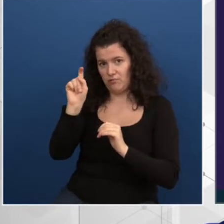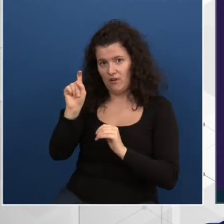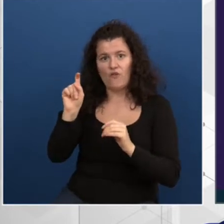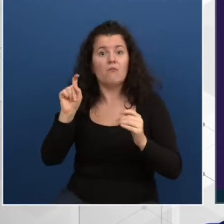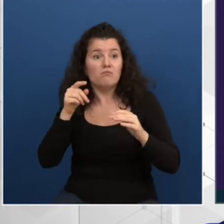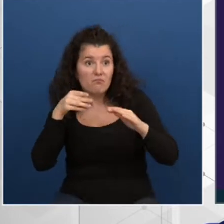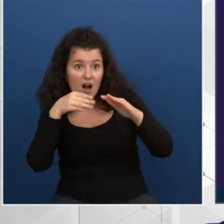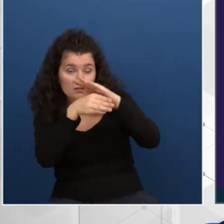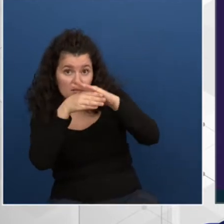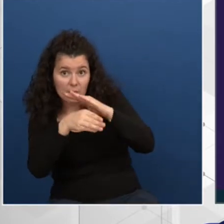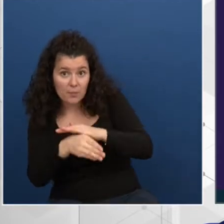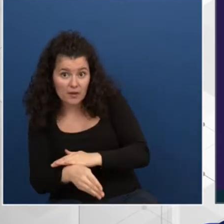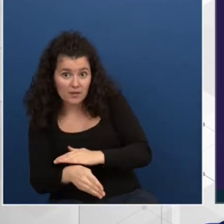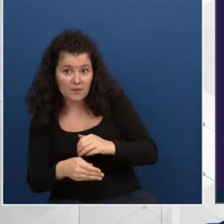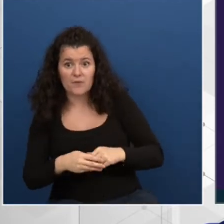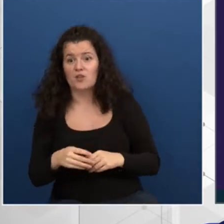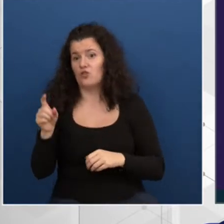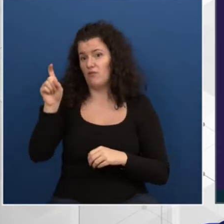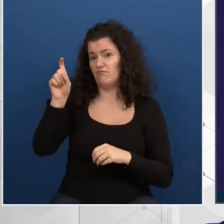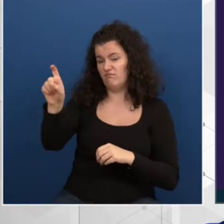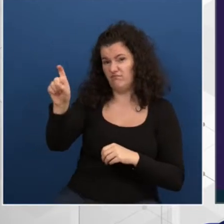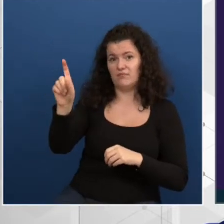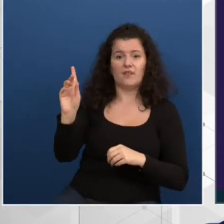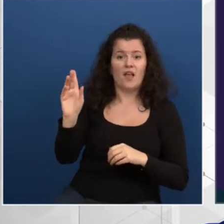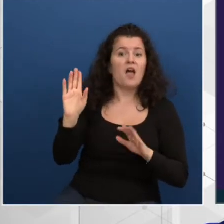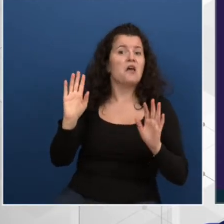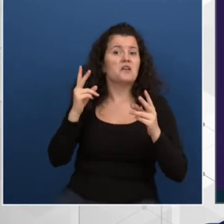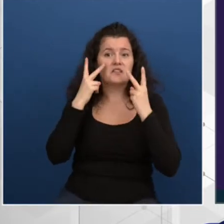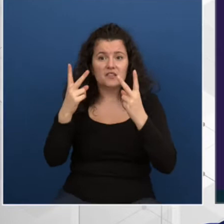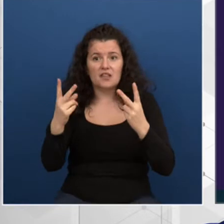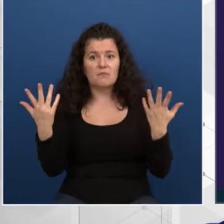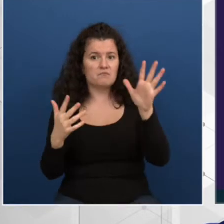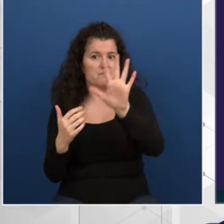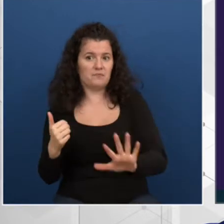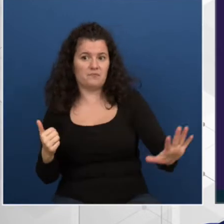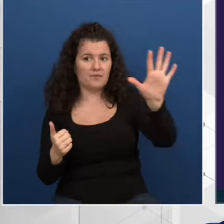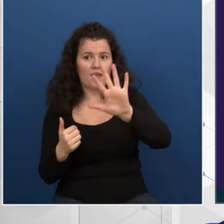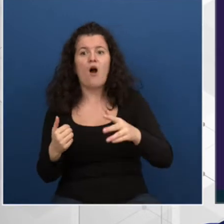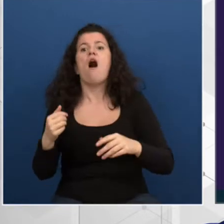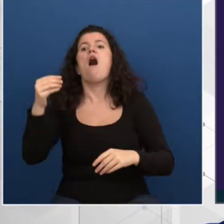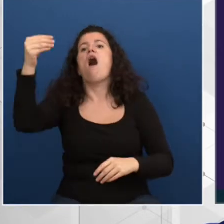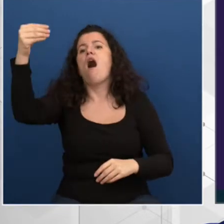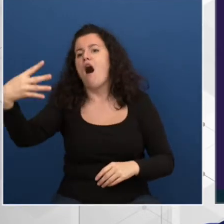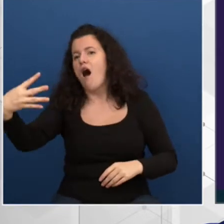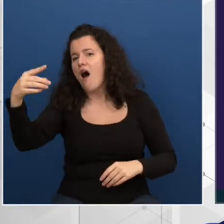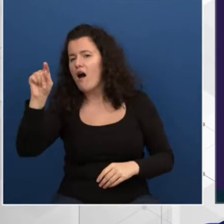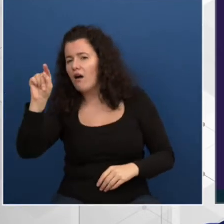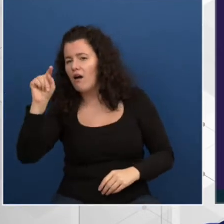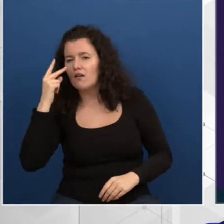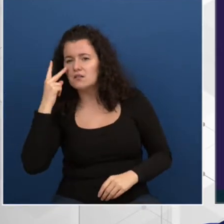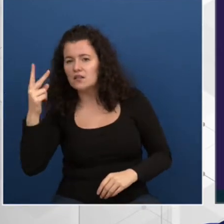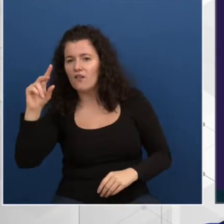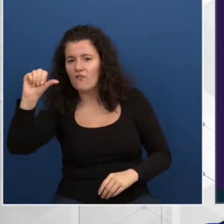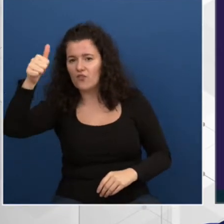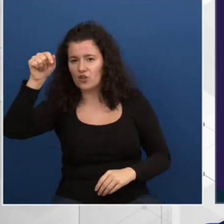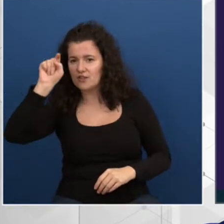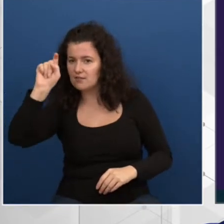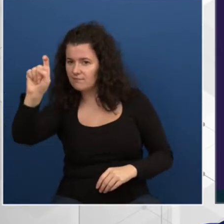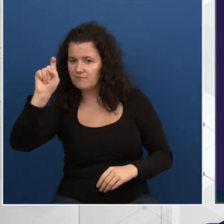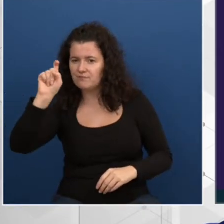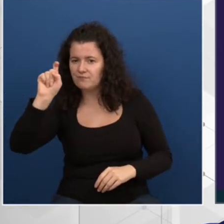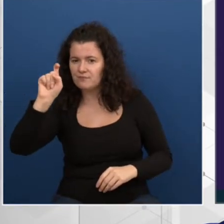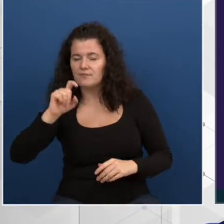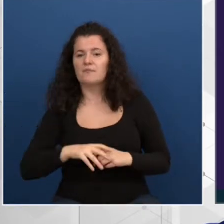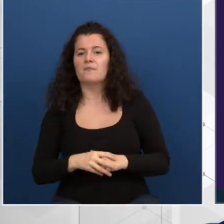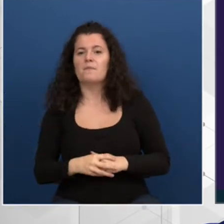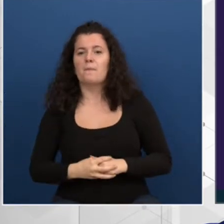Insights for Web is our team's browser extension, and it has two main workflows. So I'm going to open the first main workflow, which is